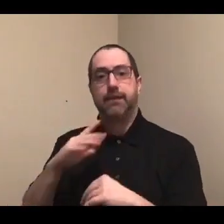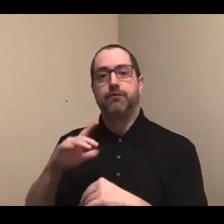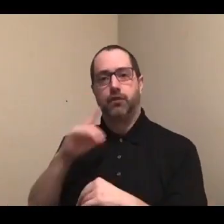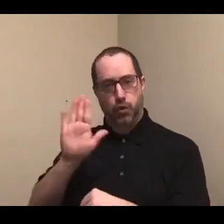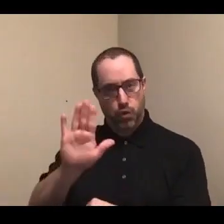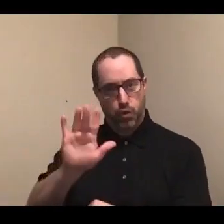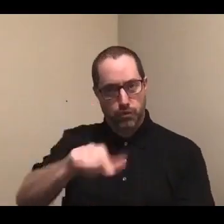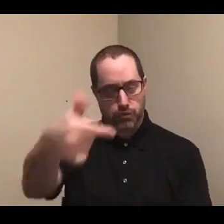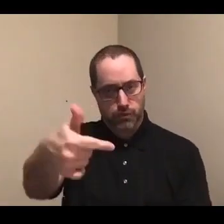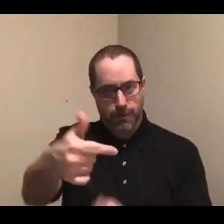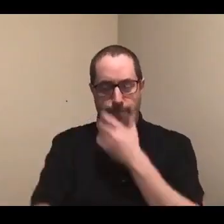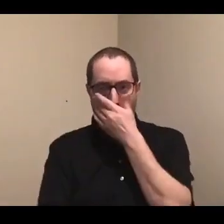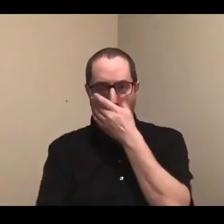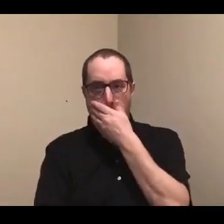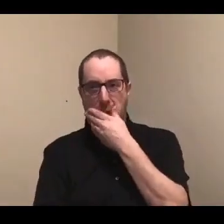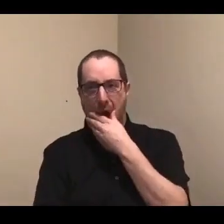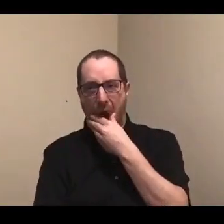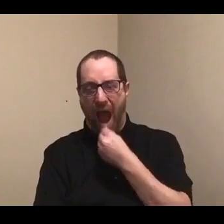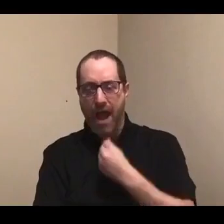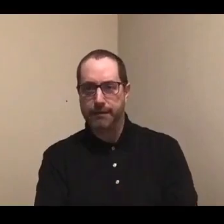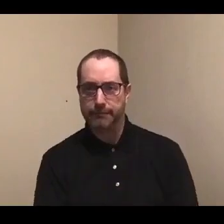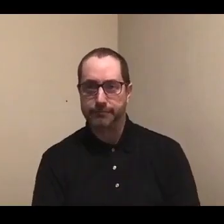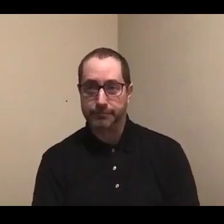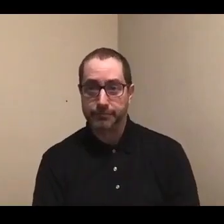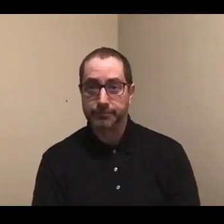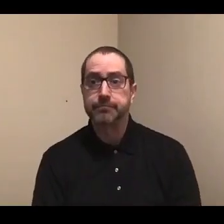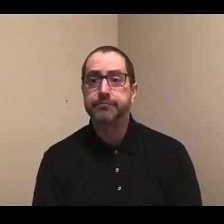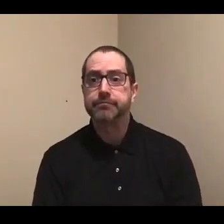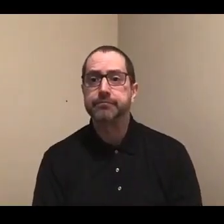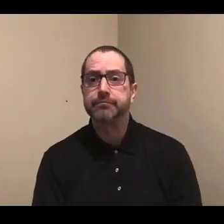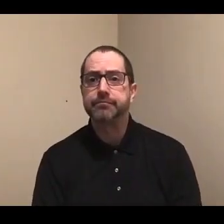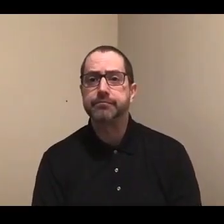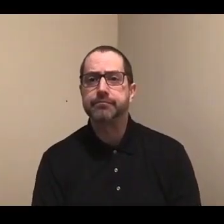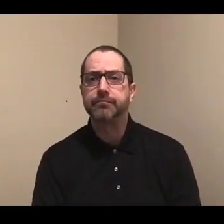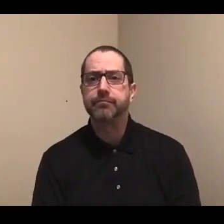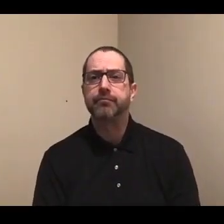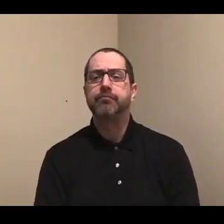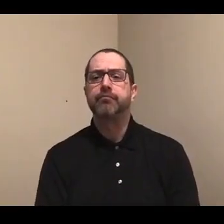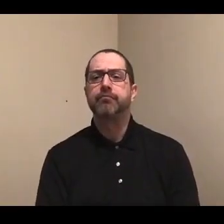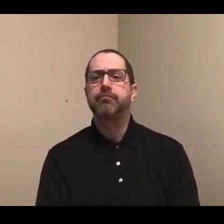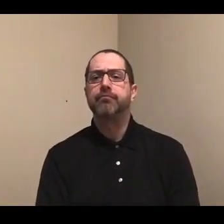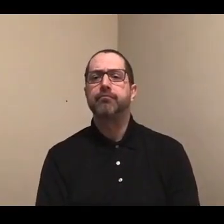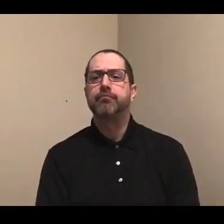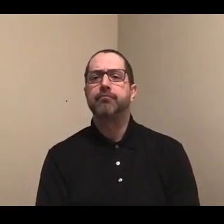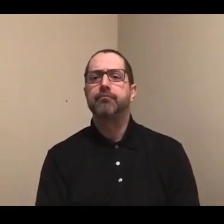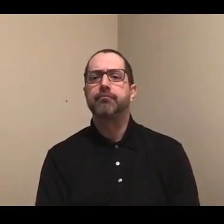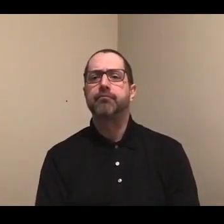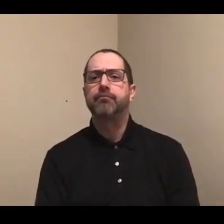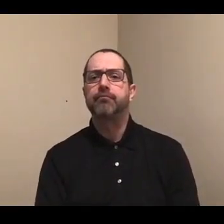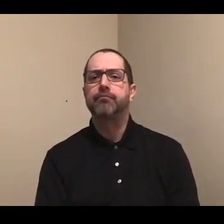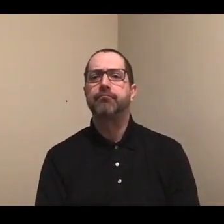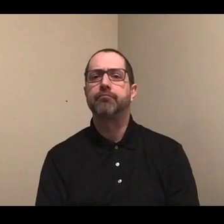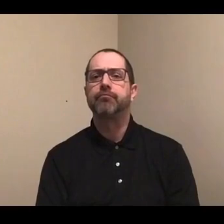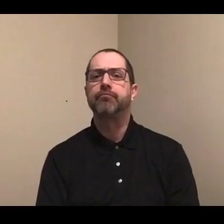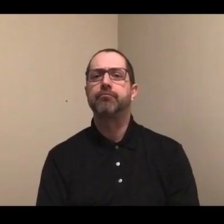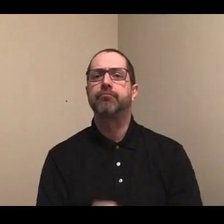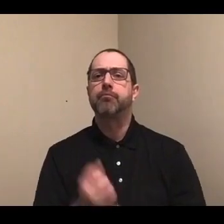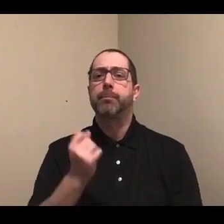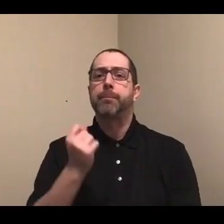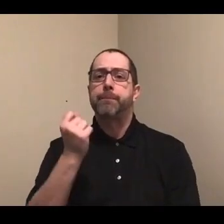only thing I would add is in those situations, that's one of the reasons why we have the phone line, but also to highlight that both in phase 1 and phase 2, there are